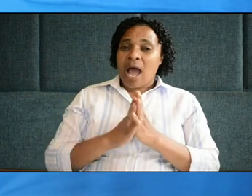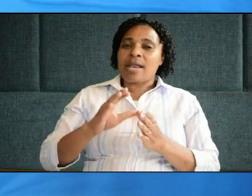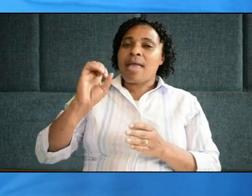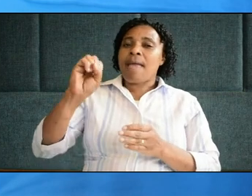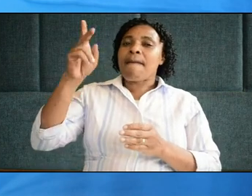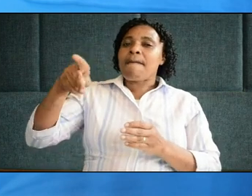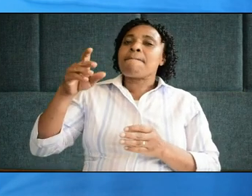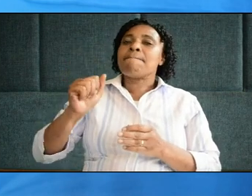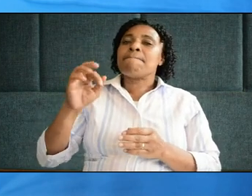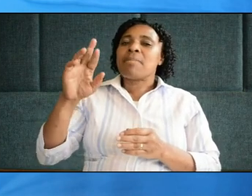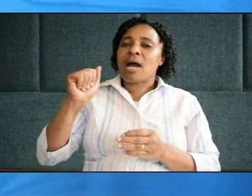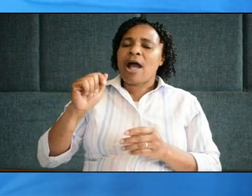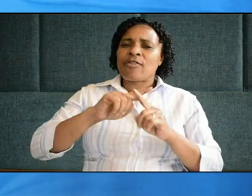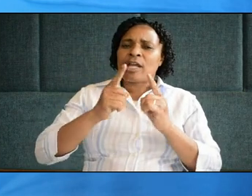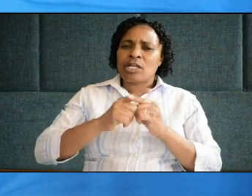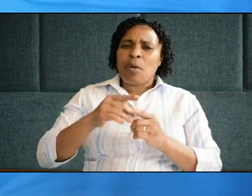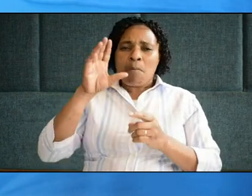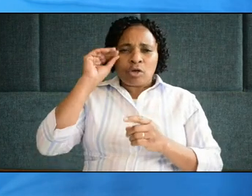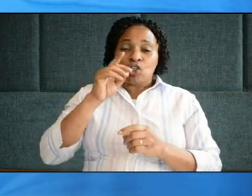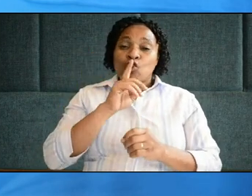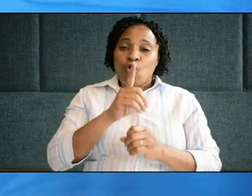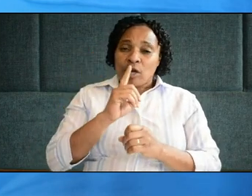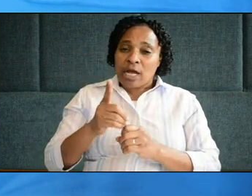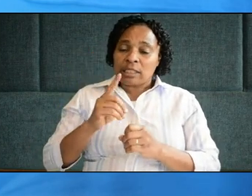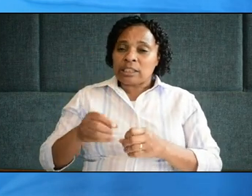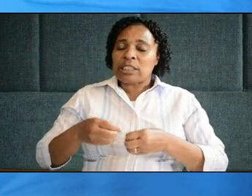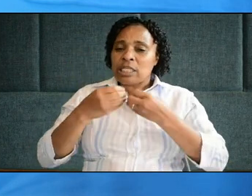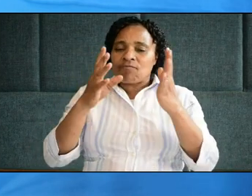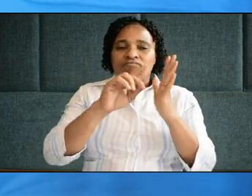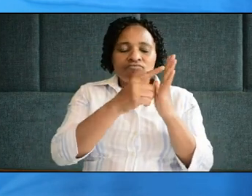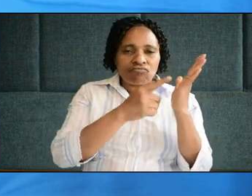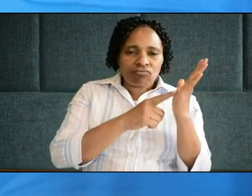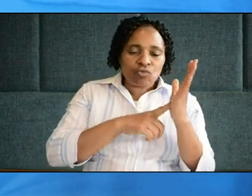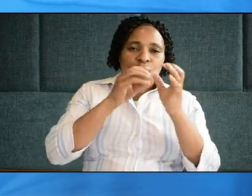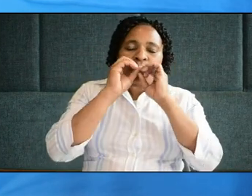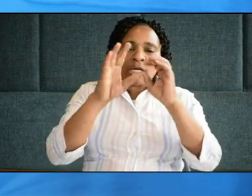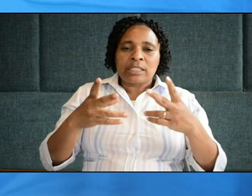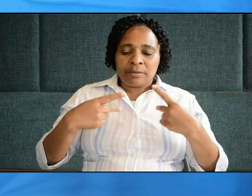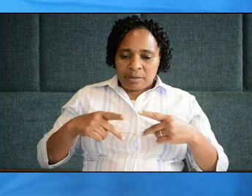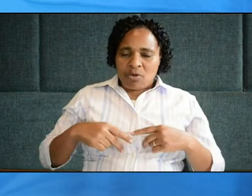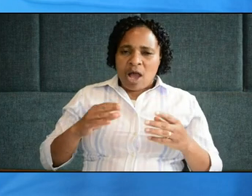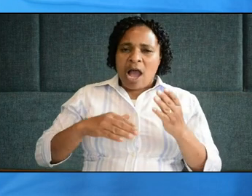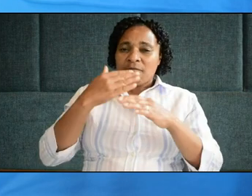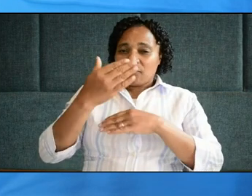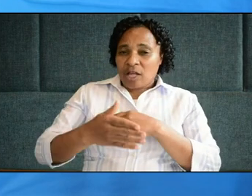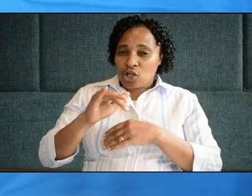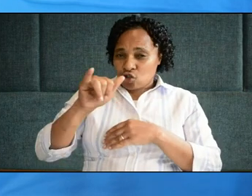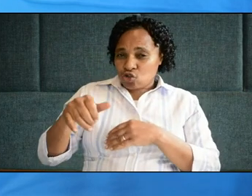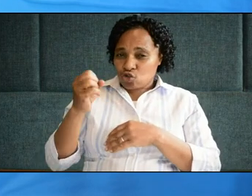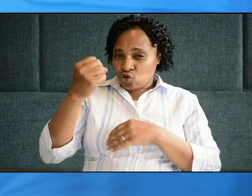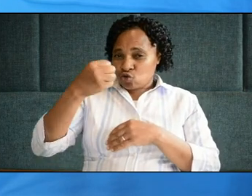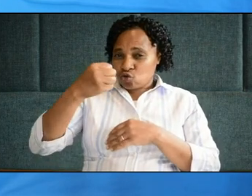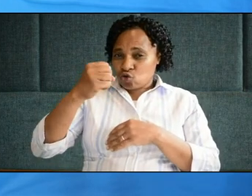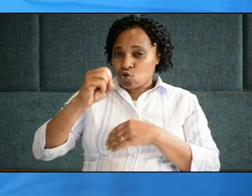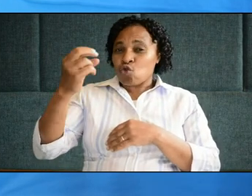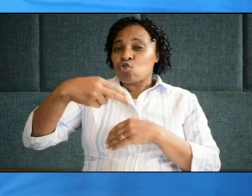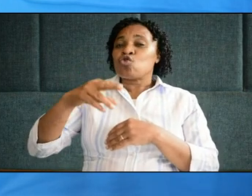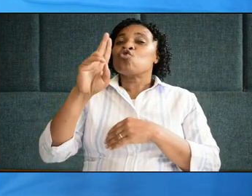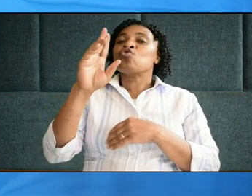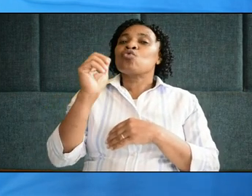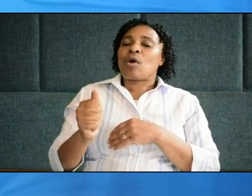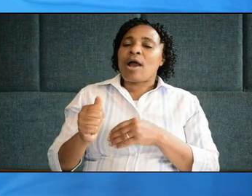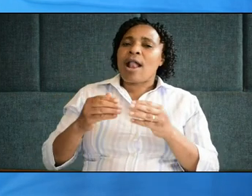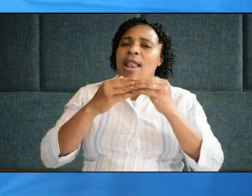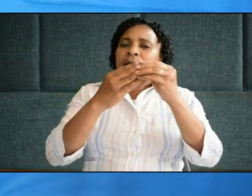formerly commanded when he gave instructions to bless the people. Afterward, Joshua read the words of the law,